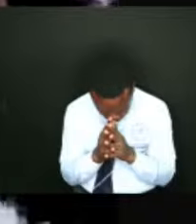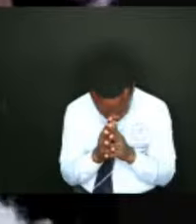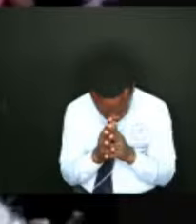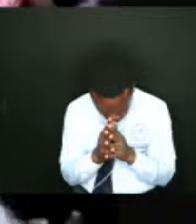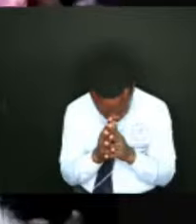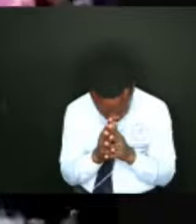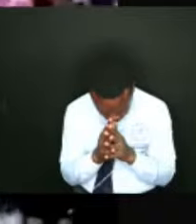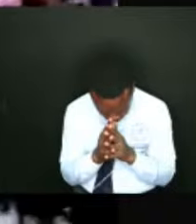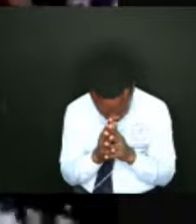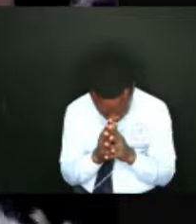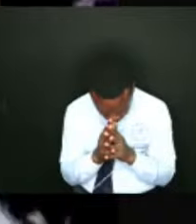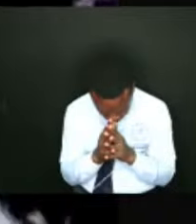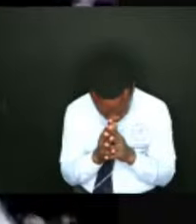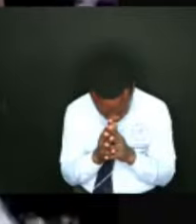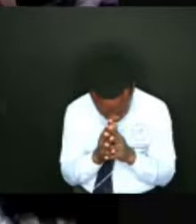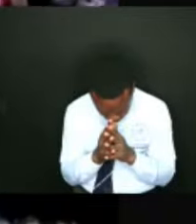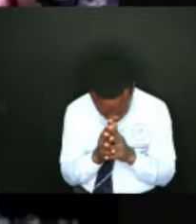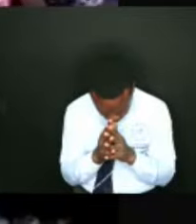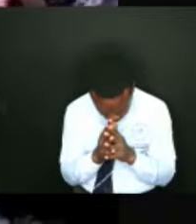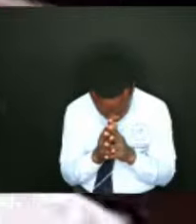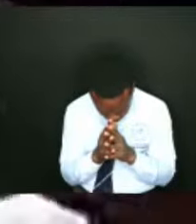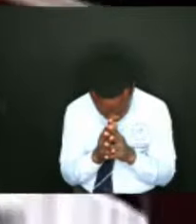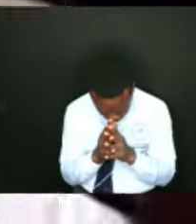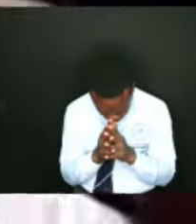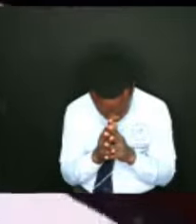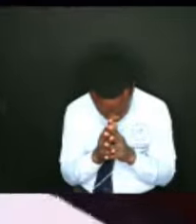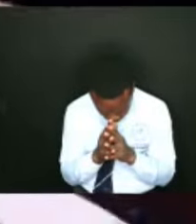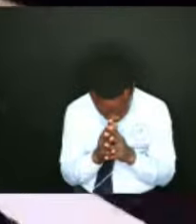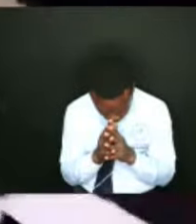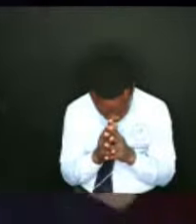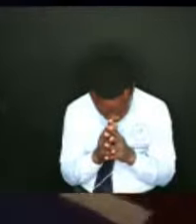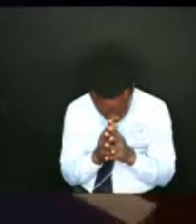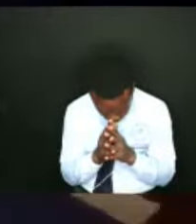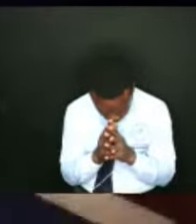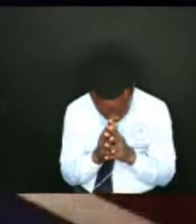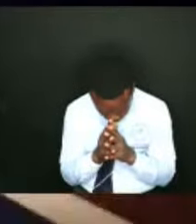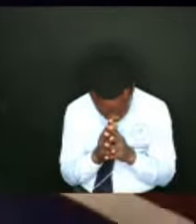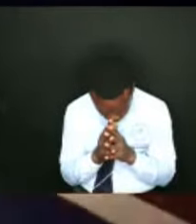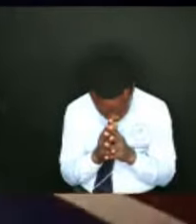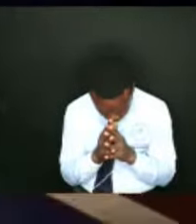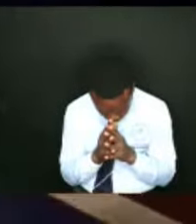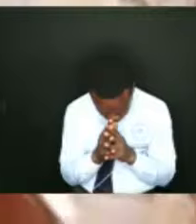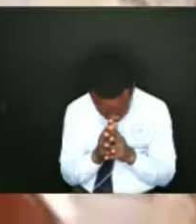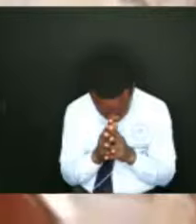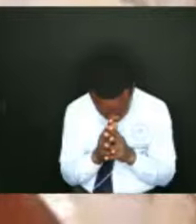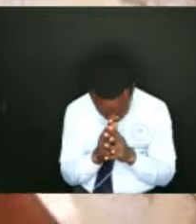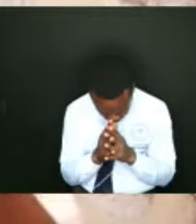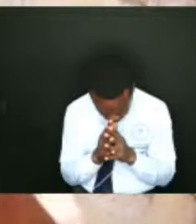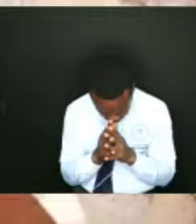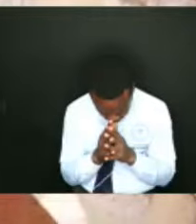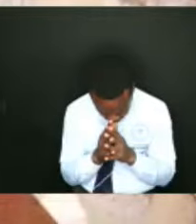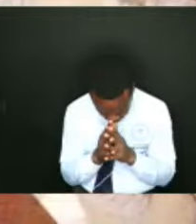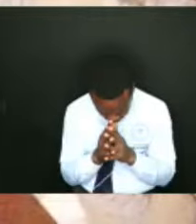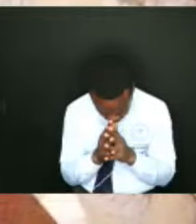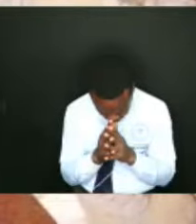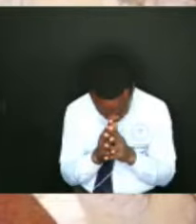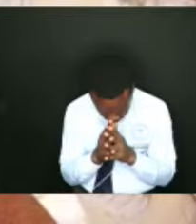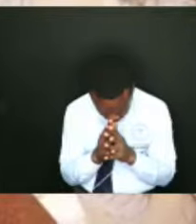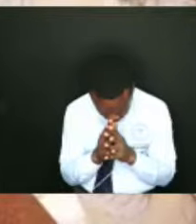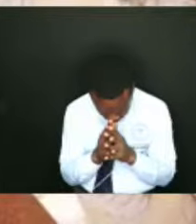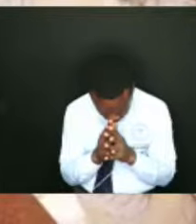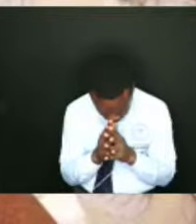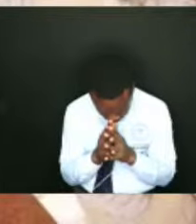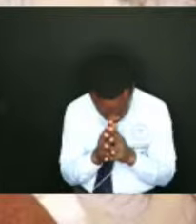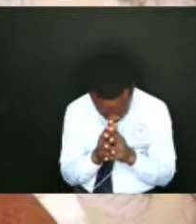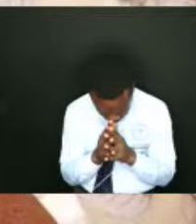of refreshing. May our lives be refreshed. May our souls be refreshed. May we be renewed, O God. May